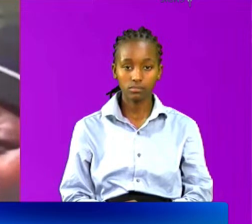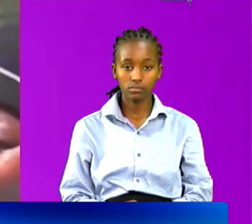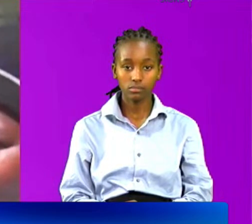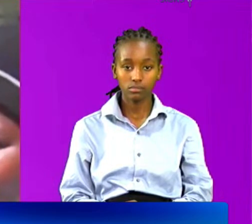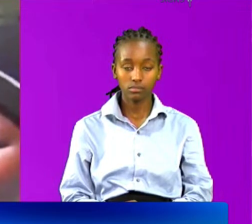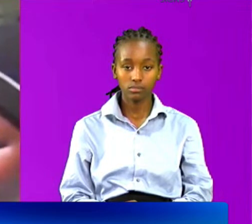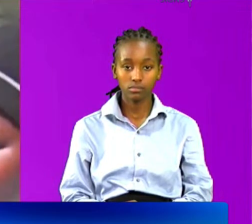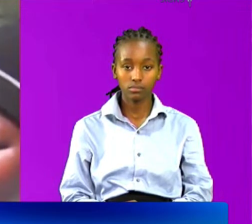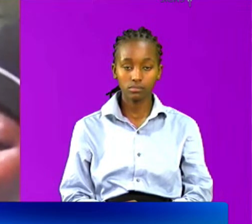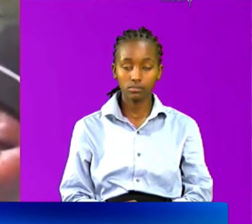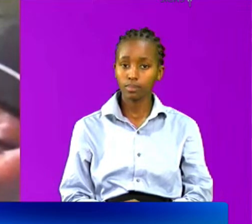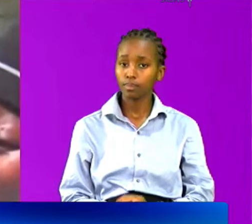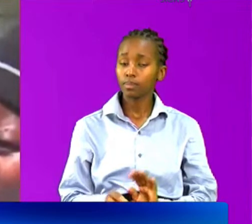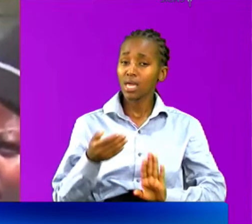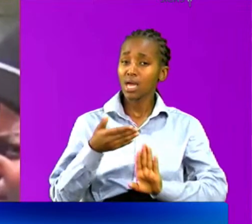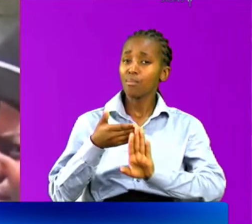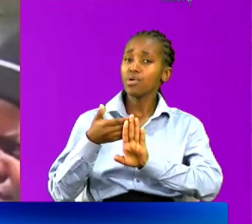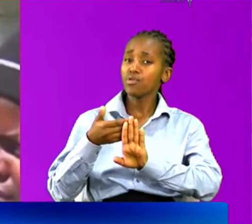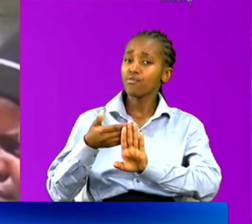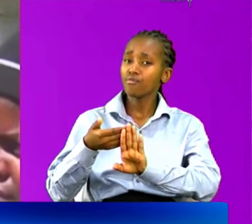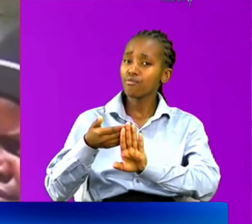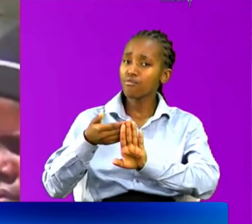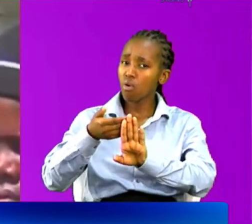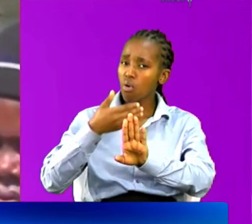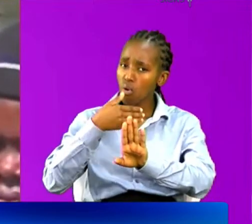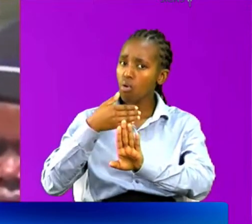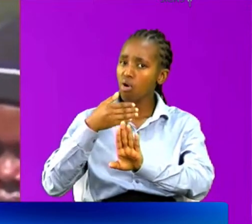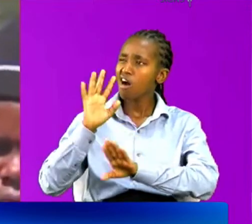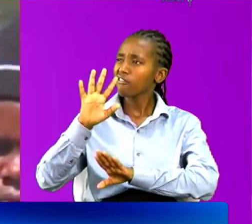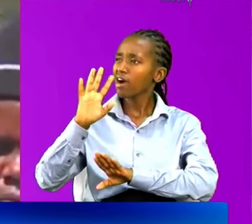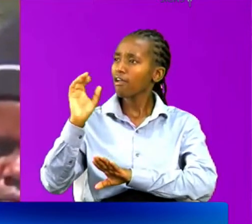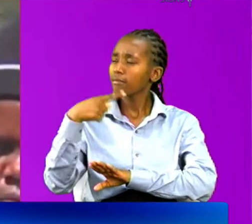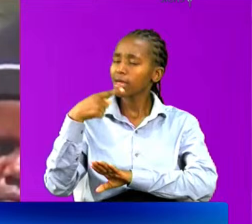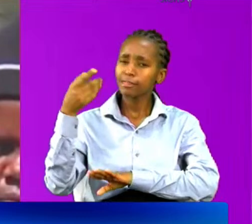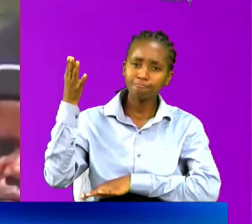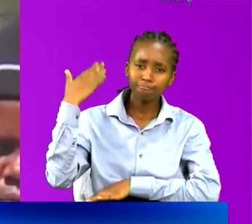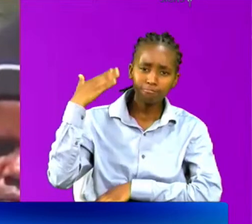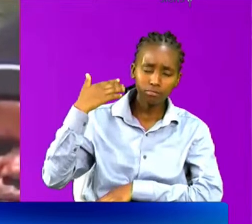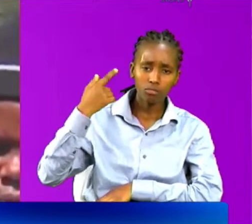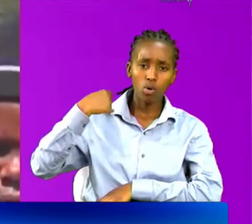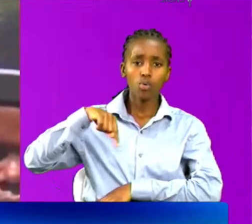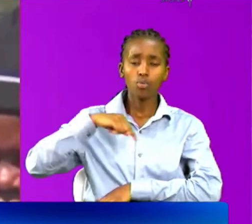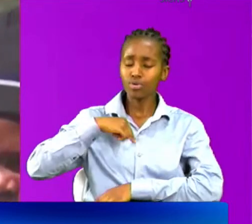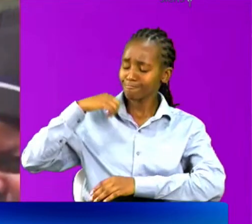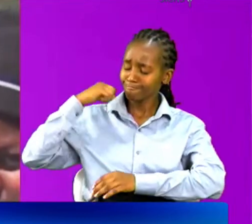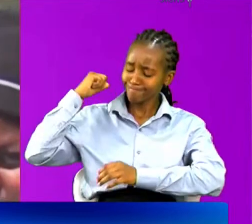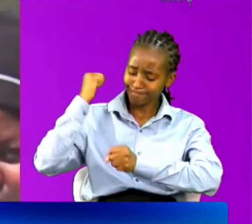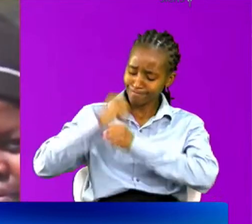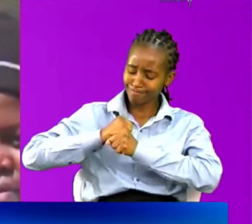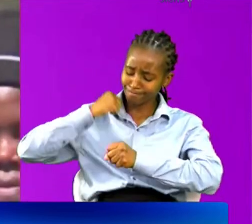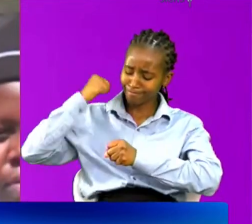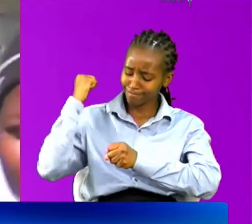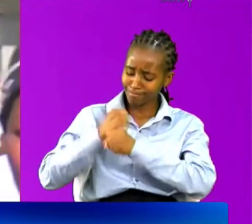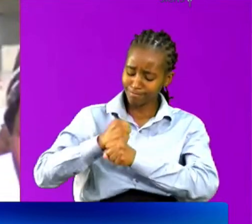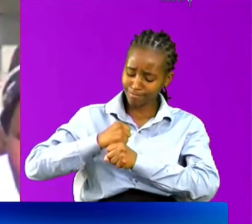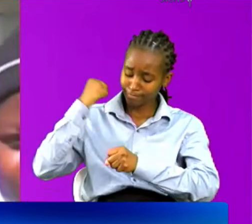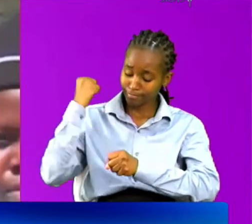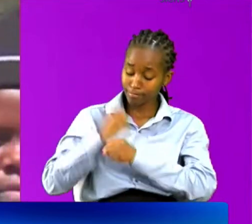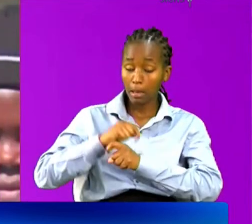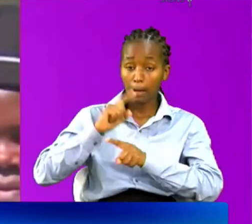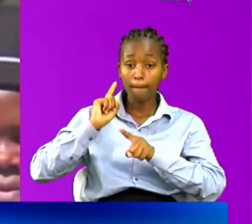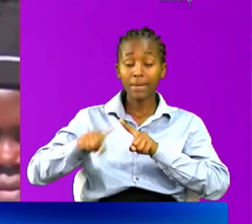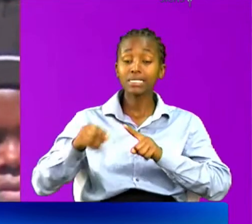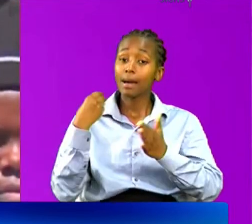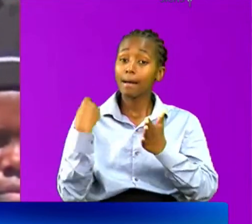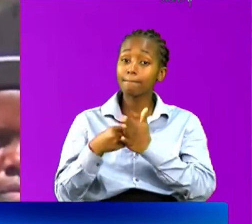We have been patient enough for the last 5 months, working without any salaries in our banks. We are